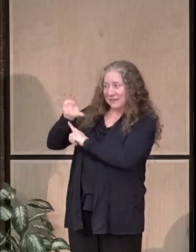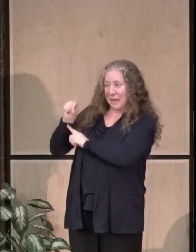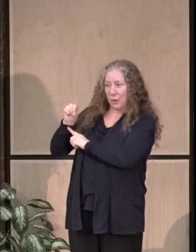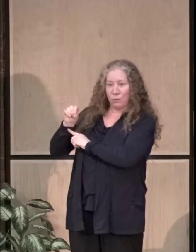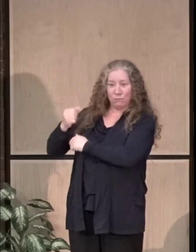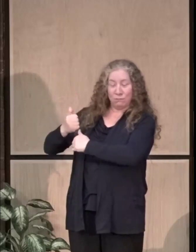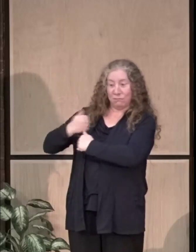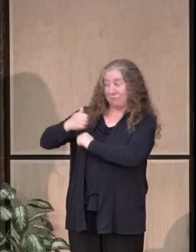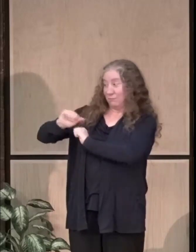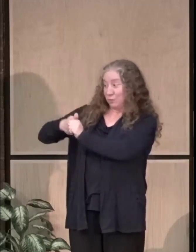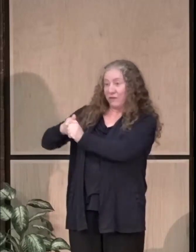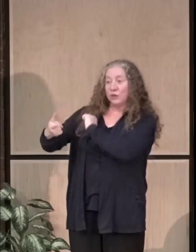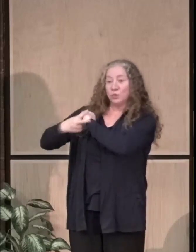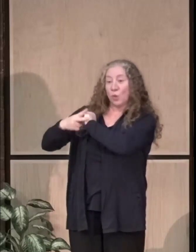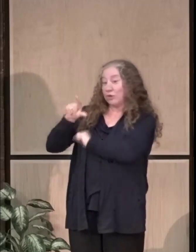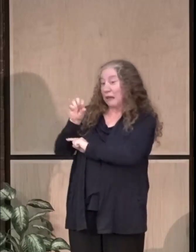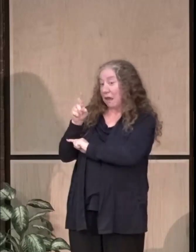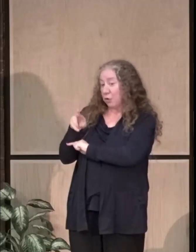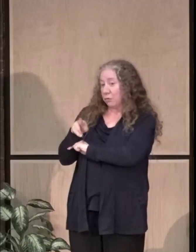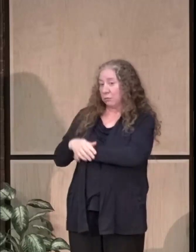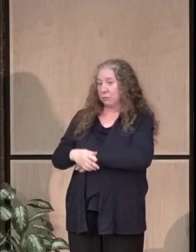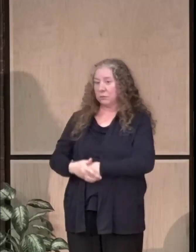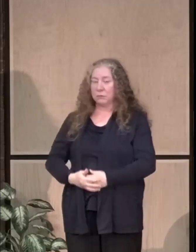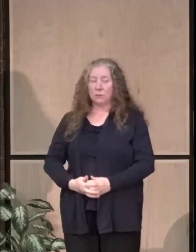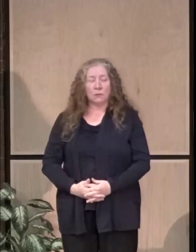unit's storage locker?